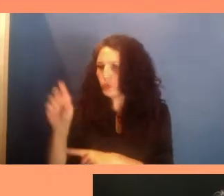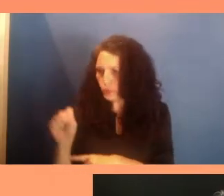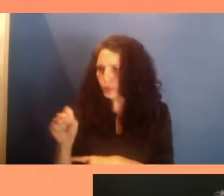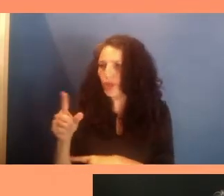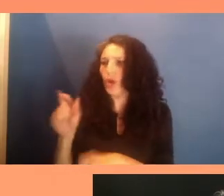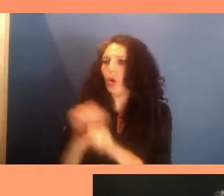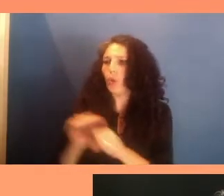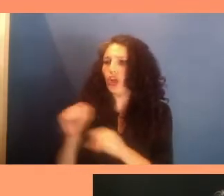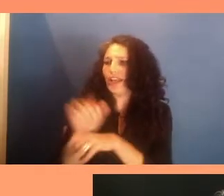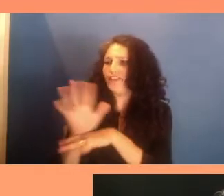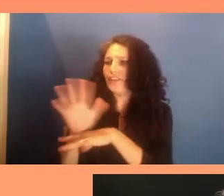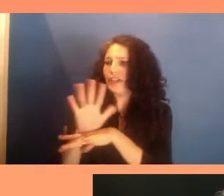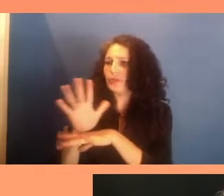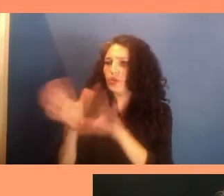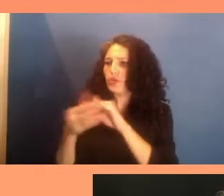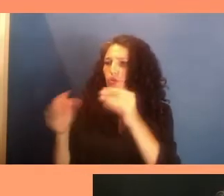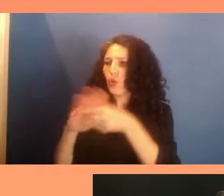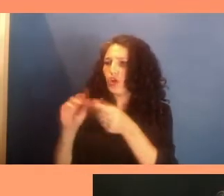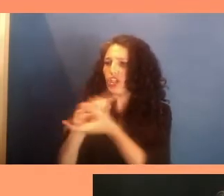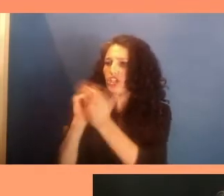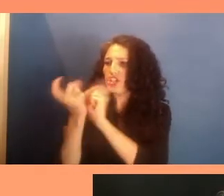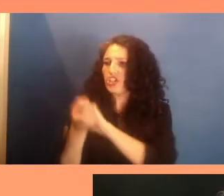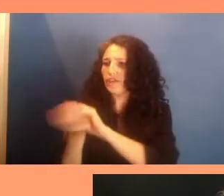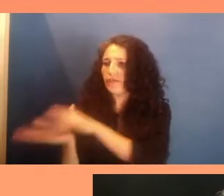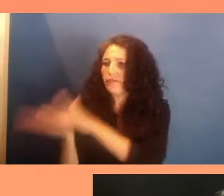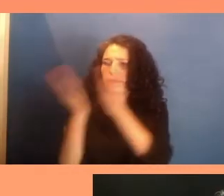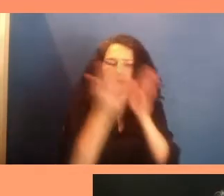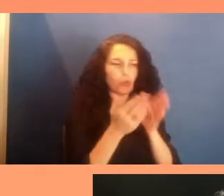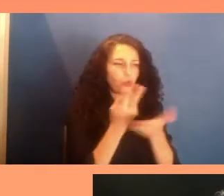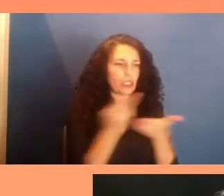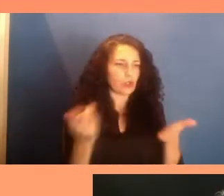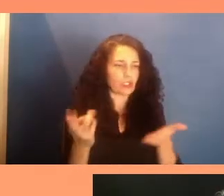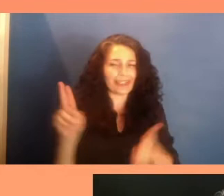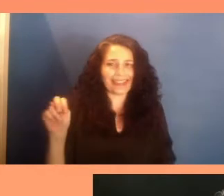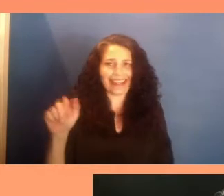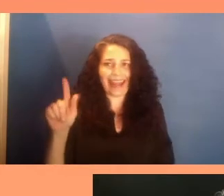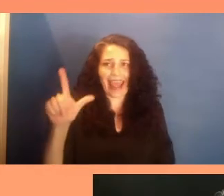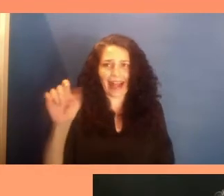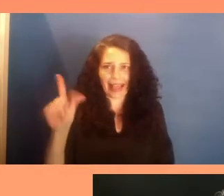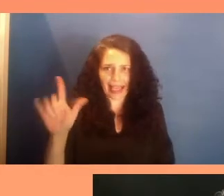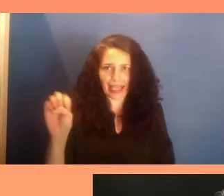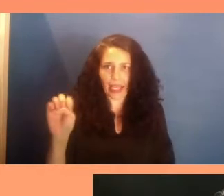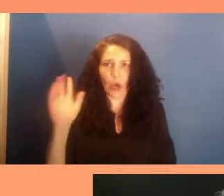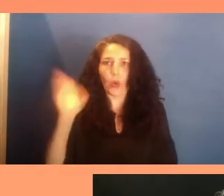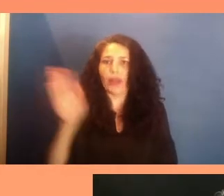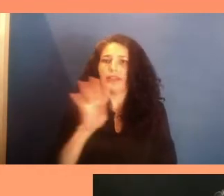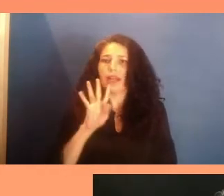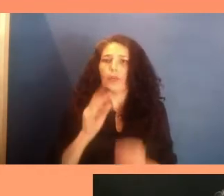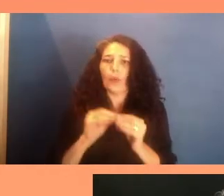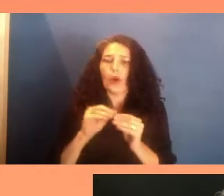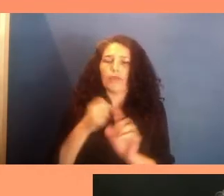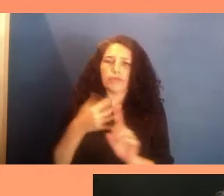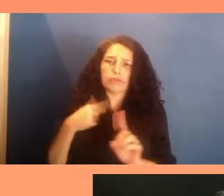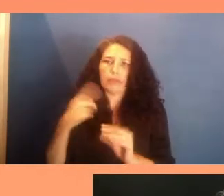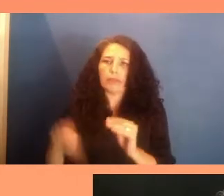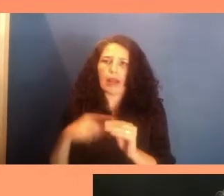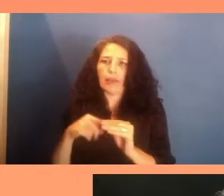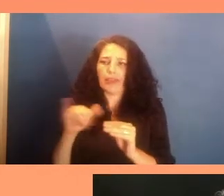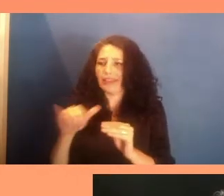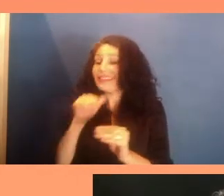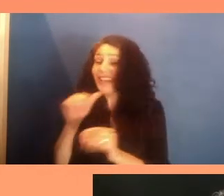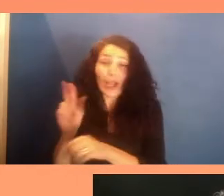which Natalie's going to talk about as being such an important but underutilized resource. And we talked about the need to